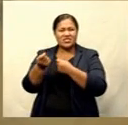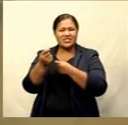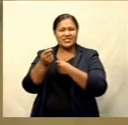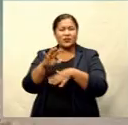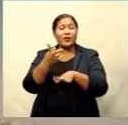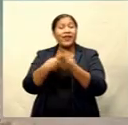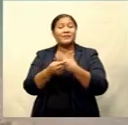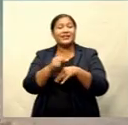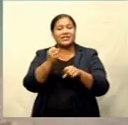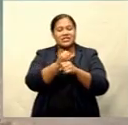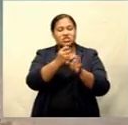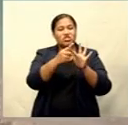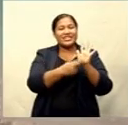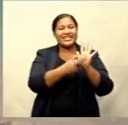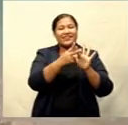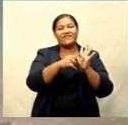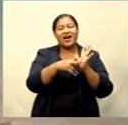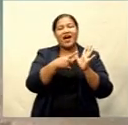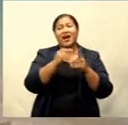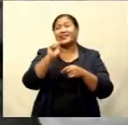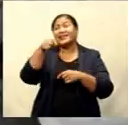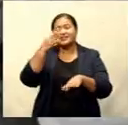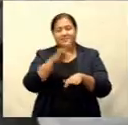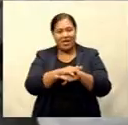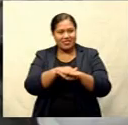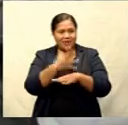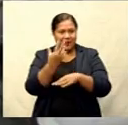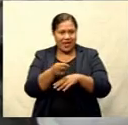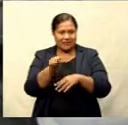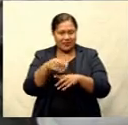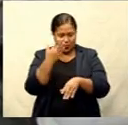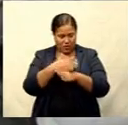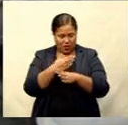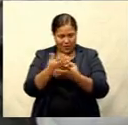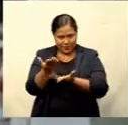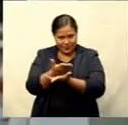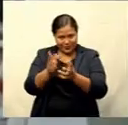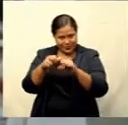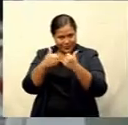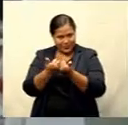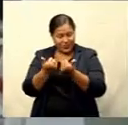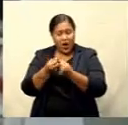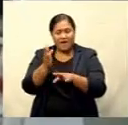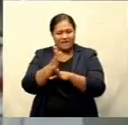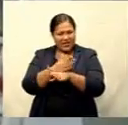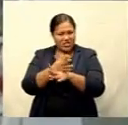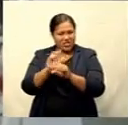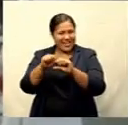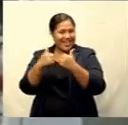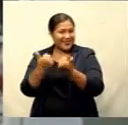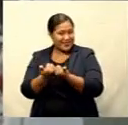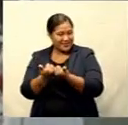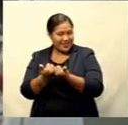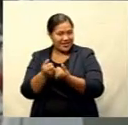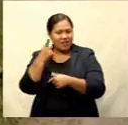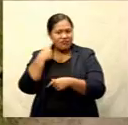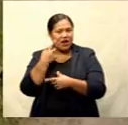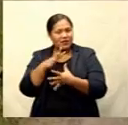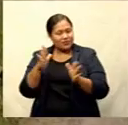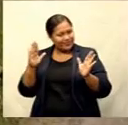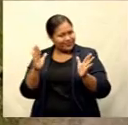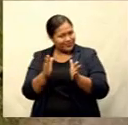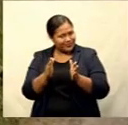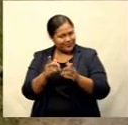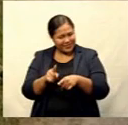Geneva next month. The event will assess the state of play of the negotiations of the fisheries subsidies agreement and try to narrow the